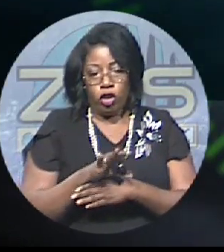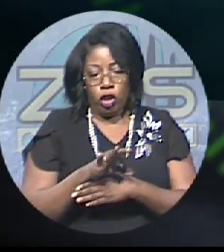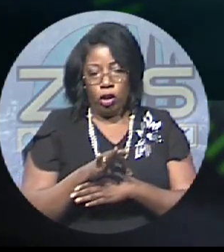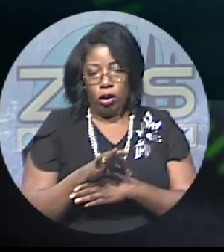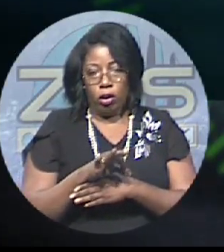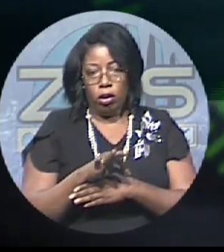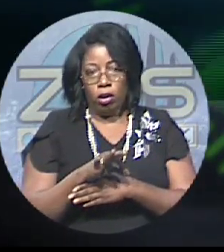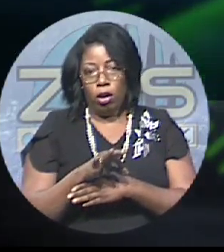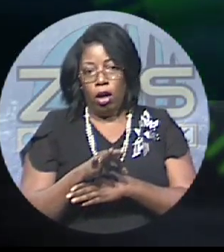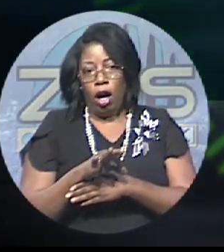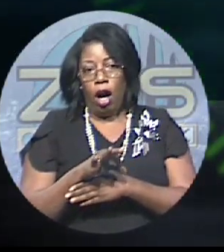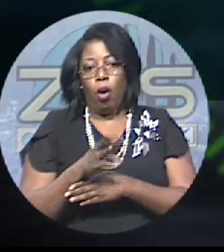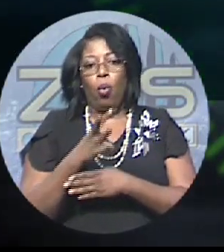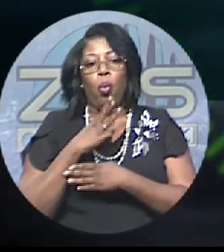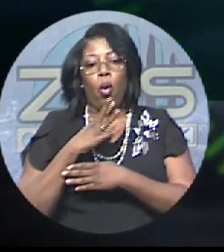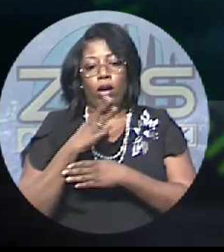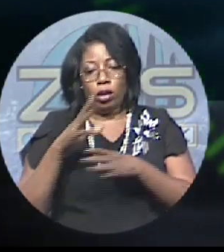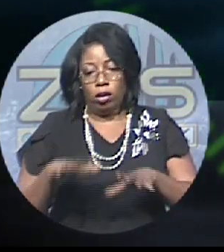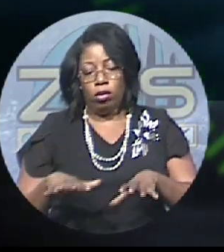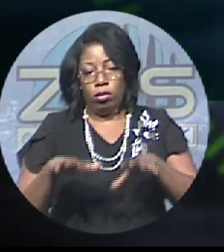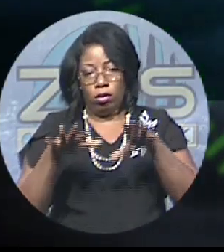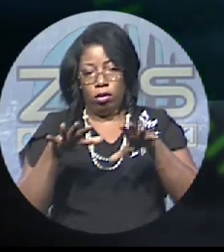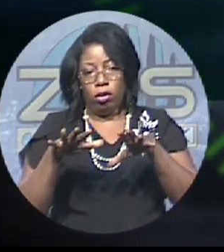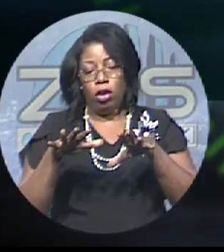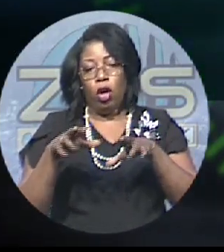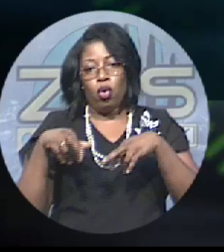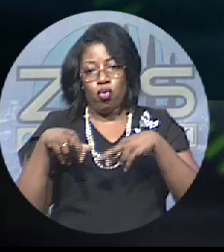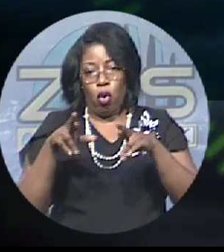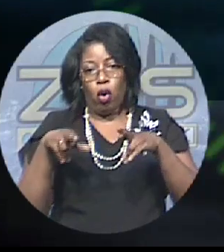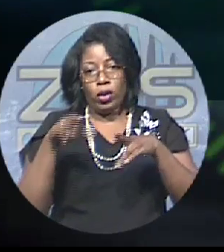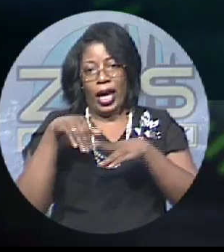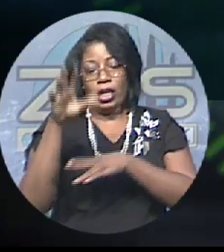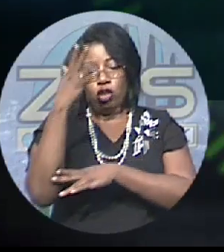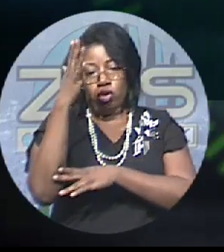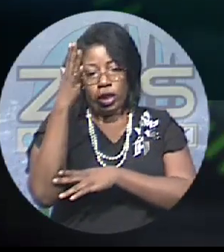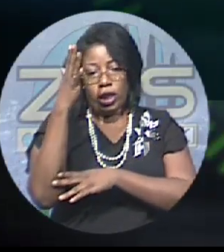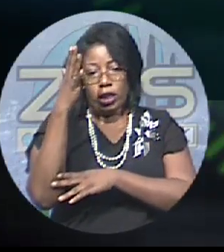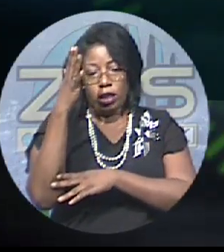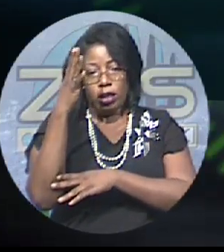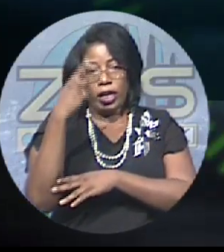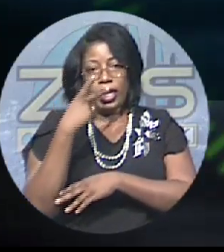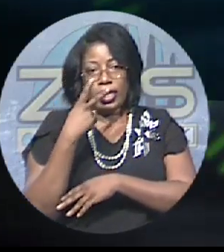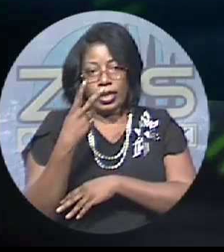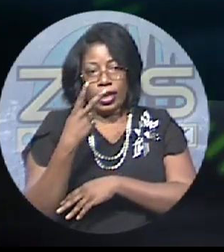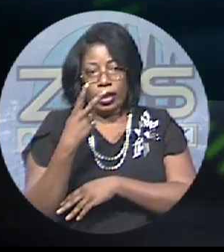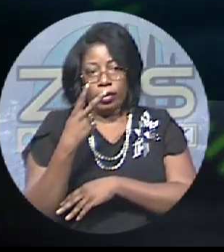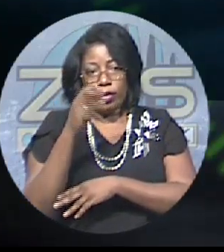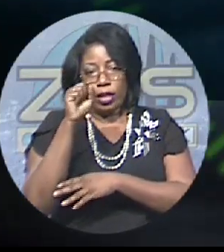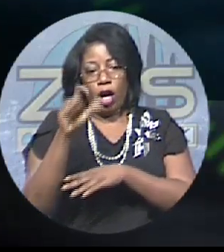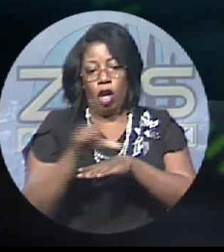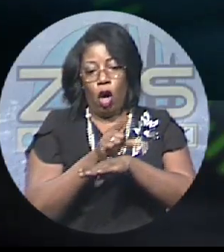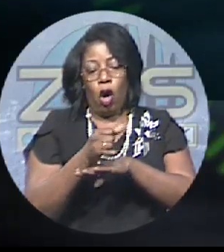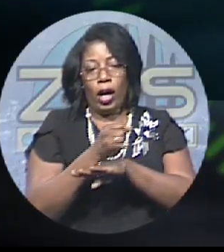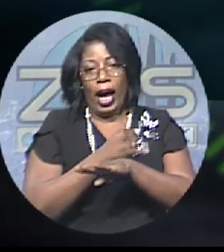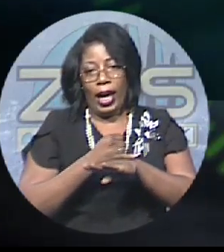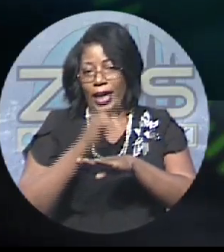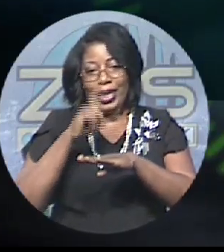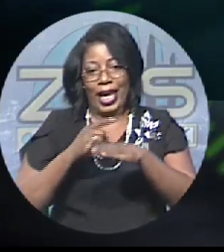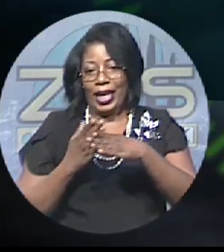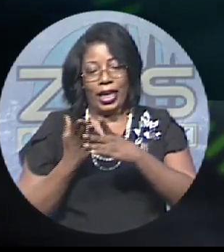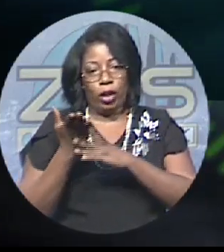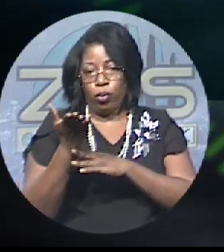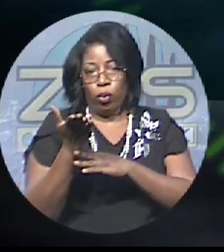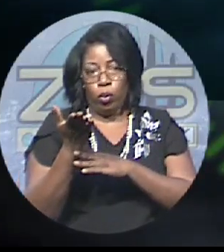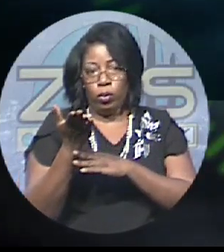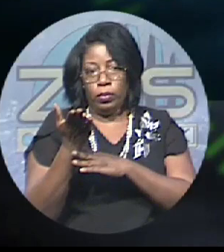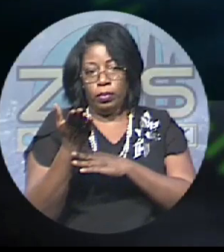in waterclogged roads and even in trees. South Long Island roads, he says, are still impassable. Smith